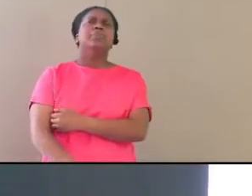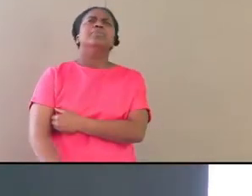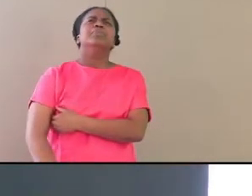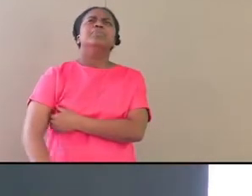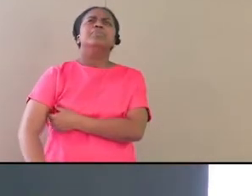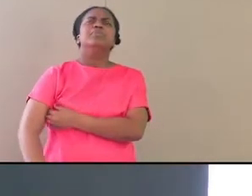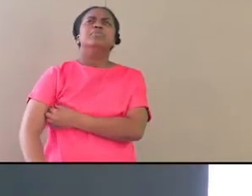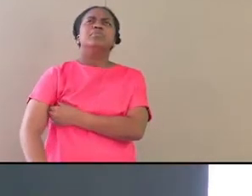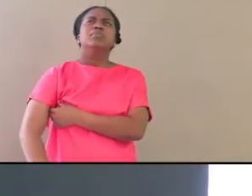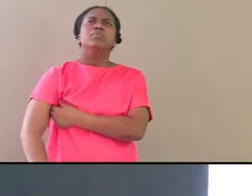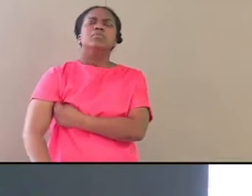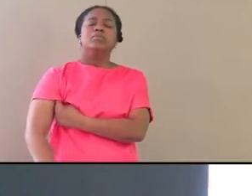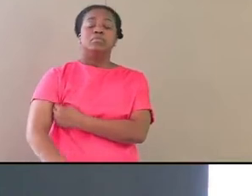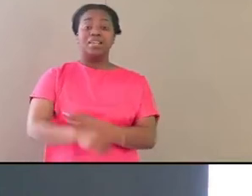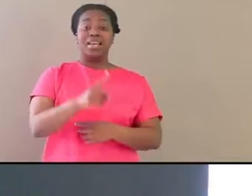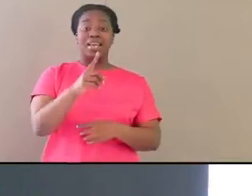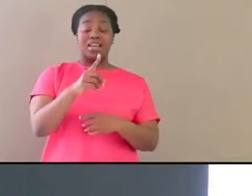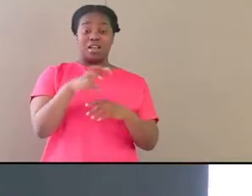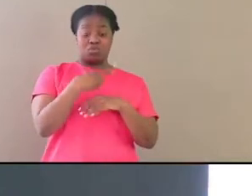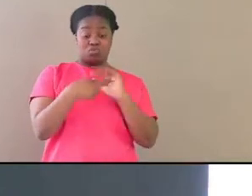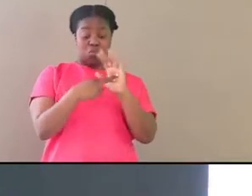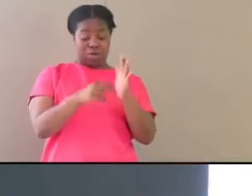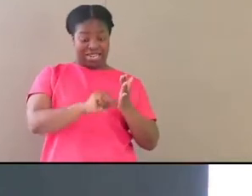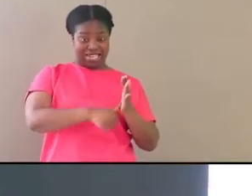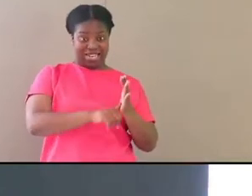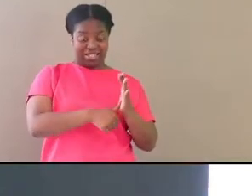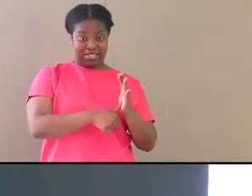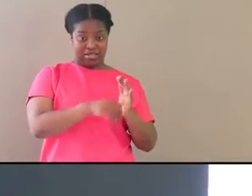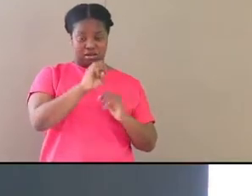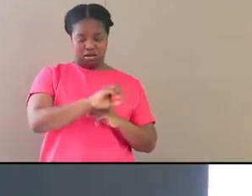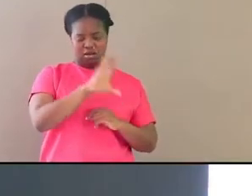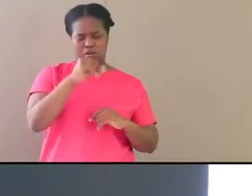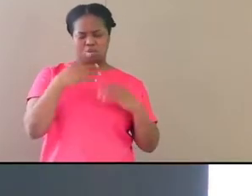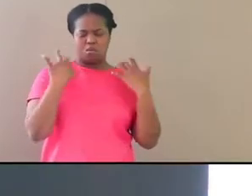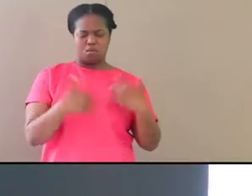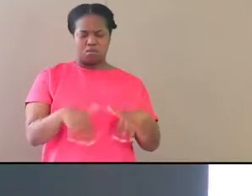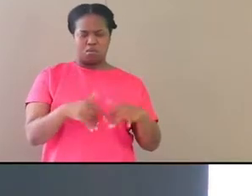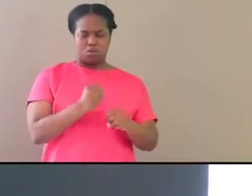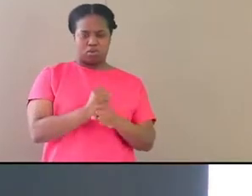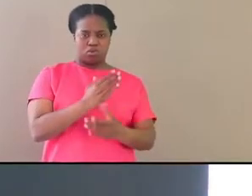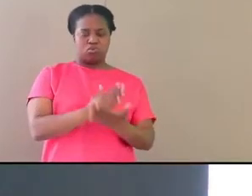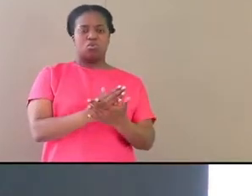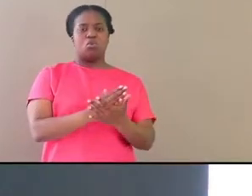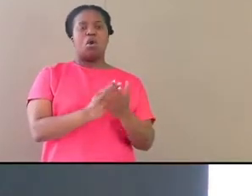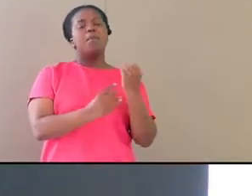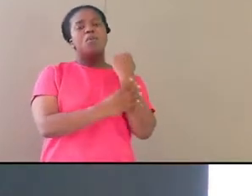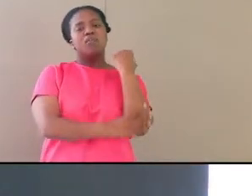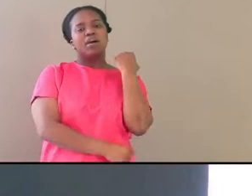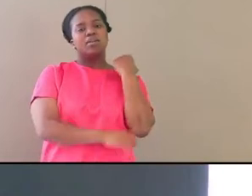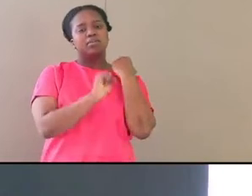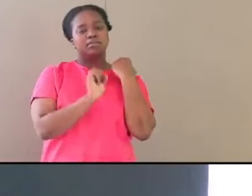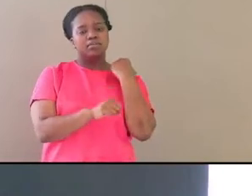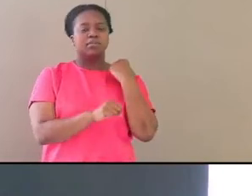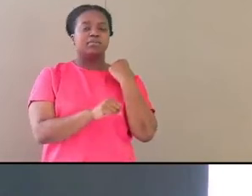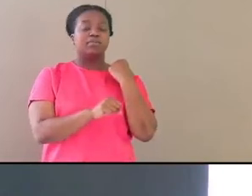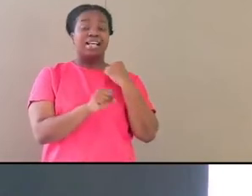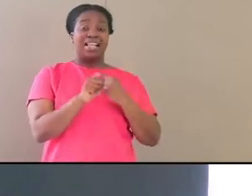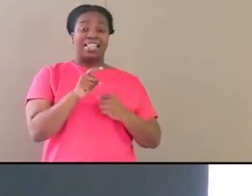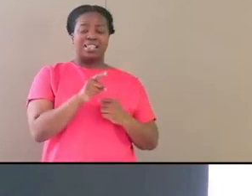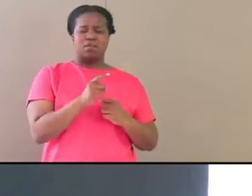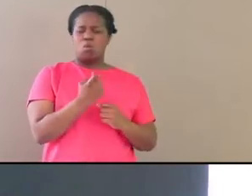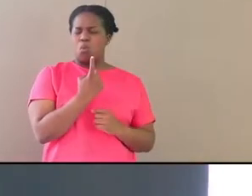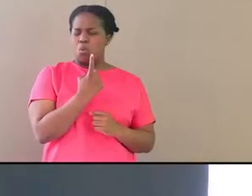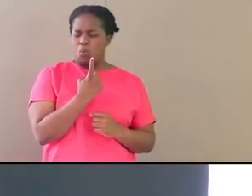role that grants have had to play in the country as a government intervention in addressing poverty. This has been one of